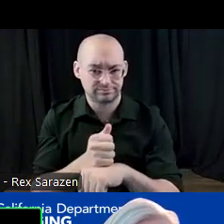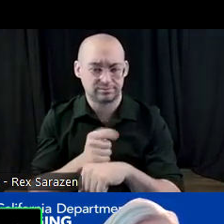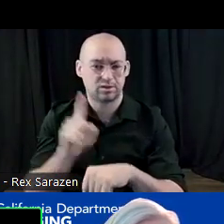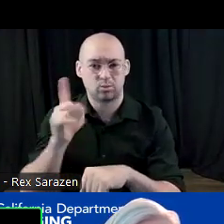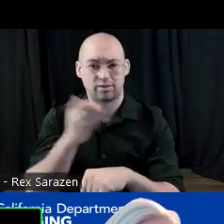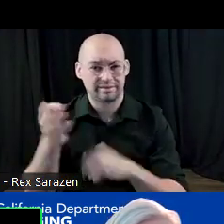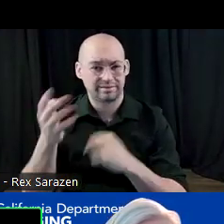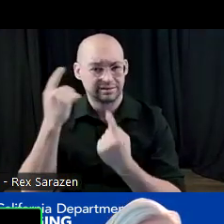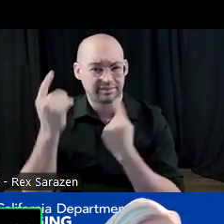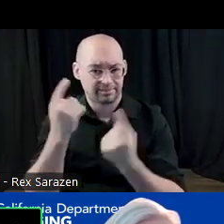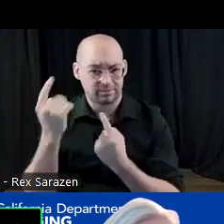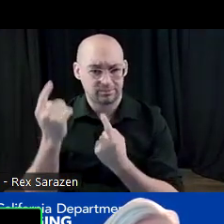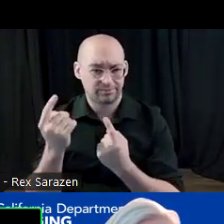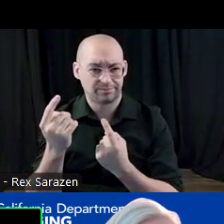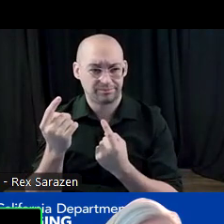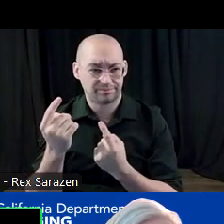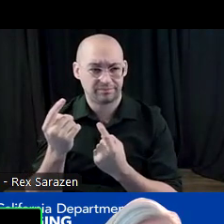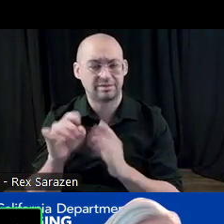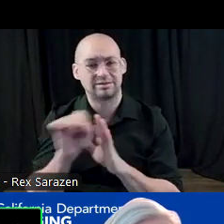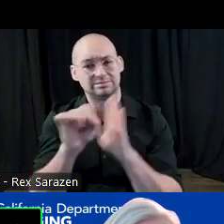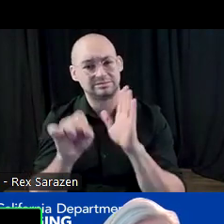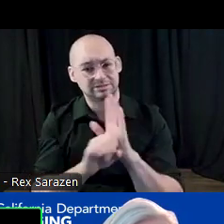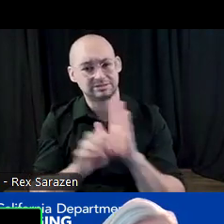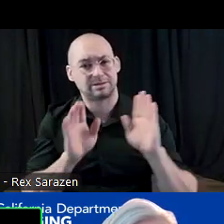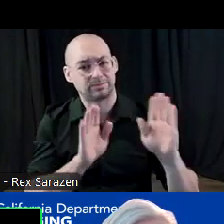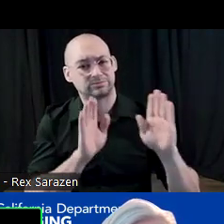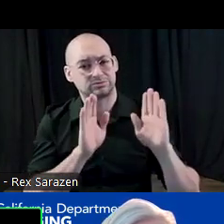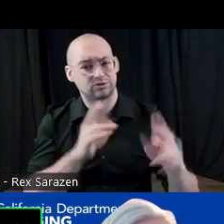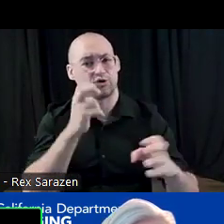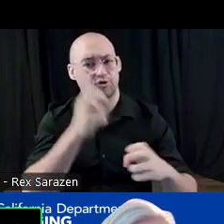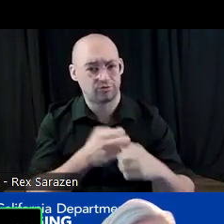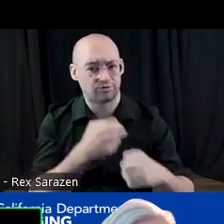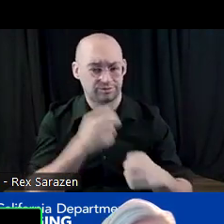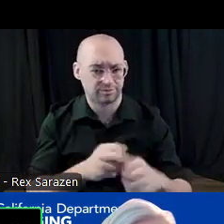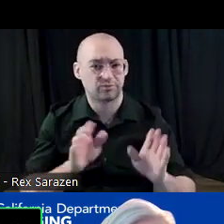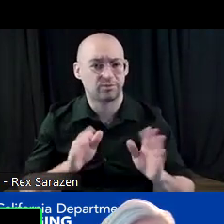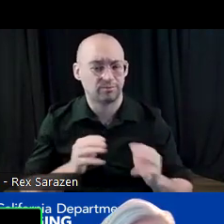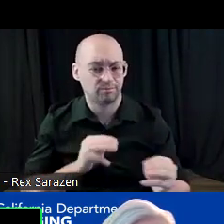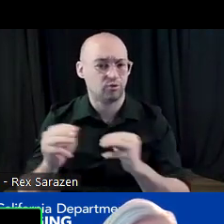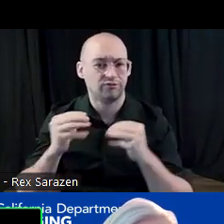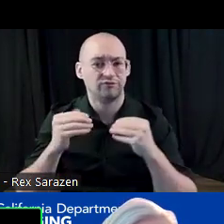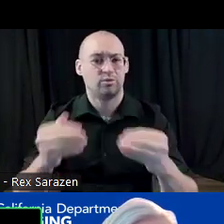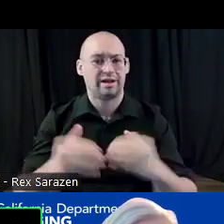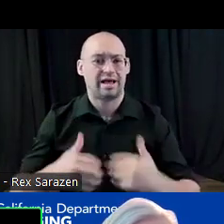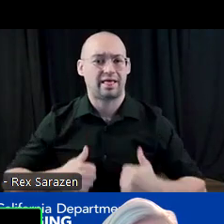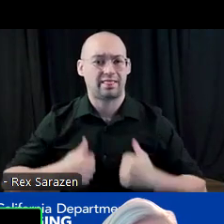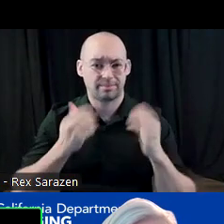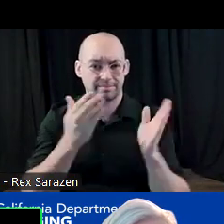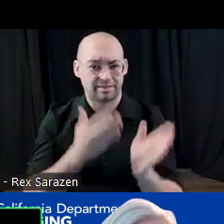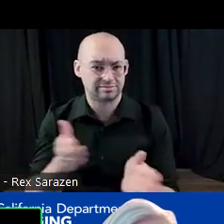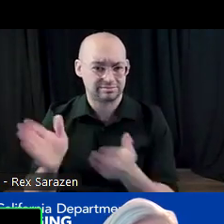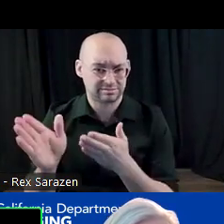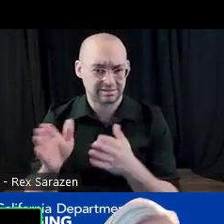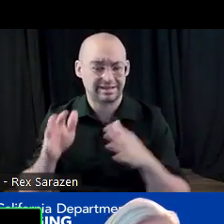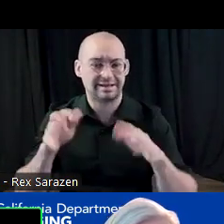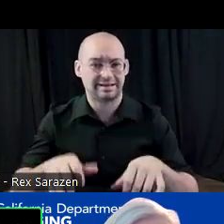thinking about is that the state is pushing hard and heavy, moving forward to having health plans take over